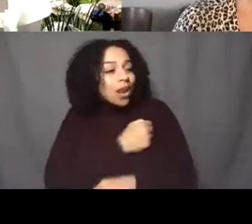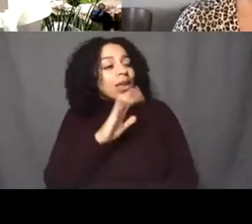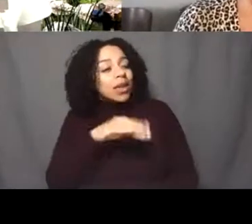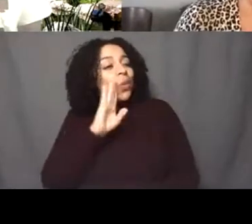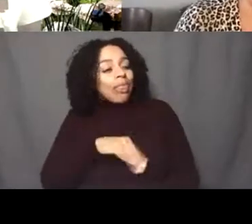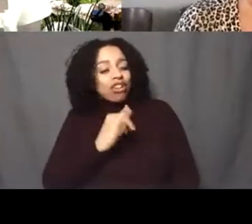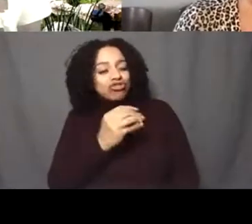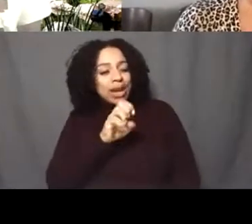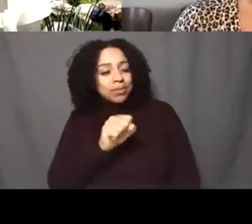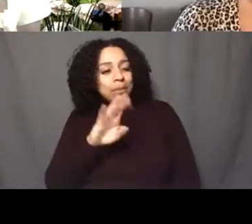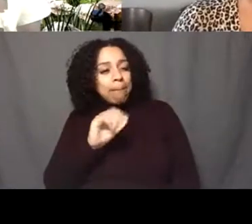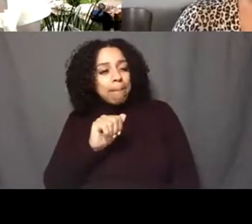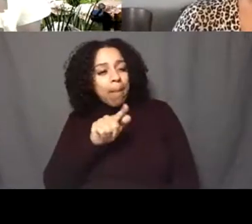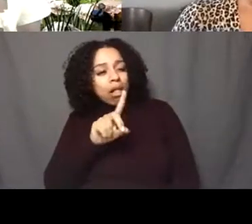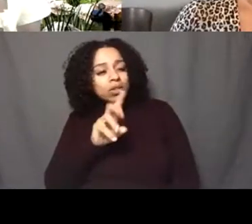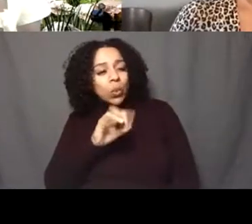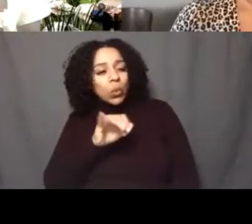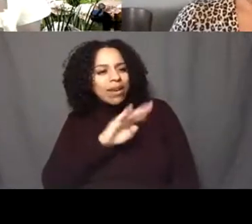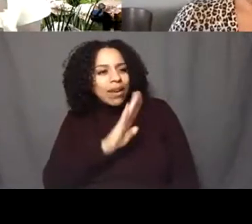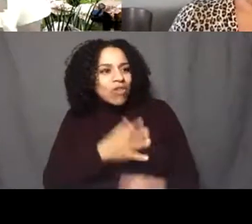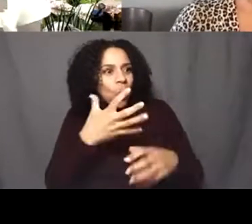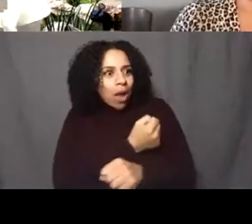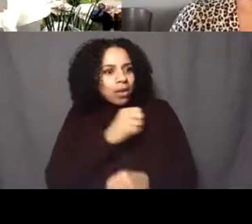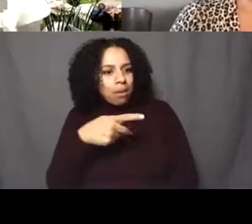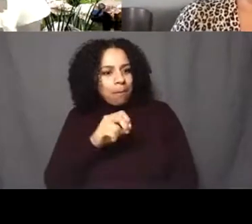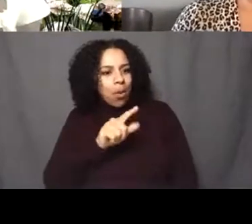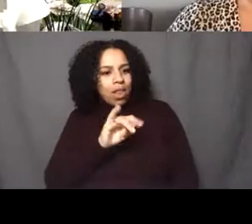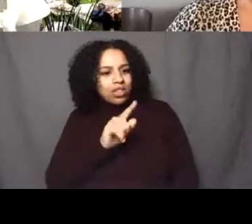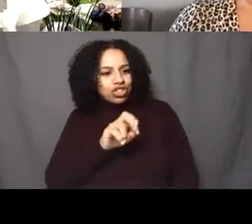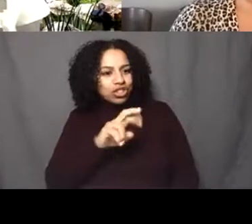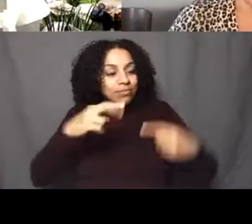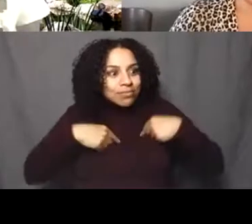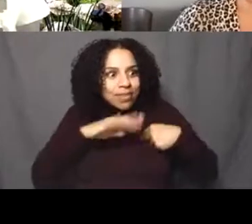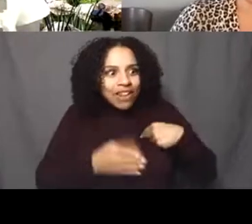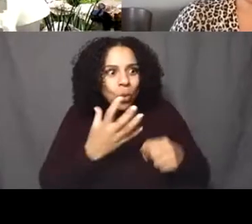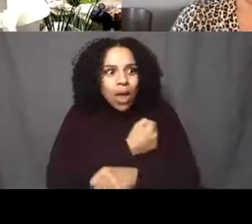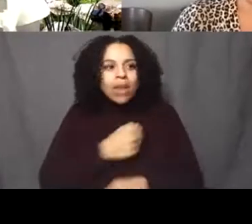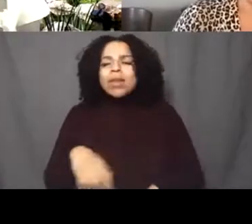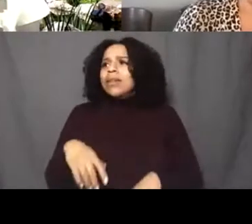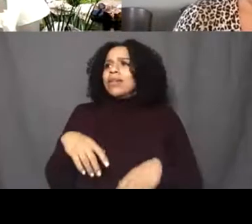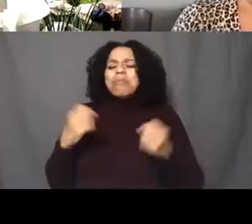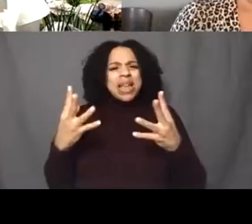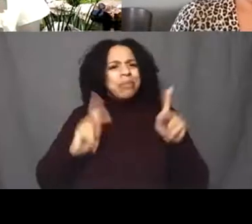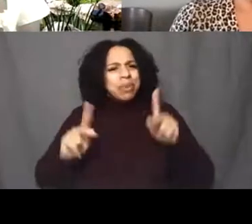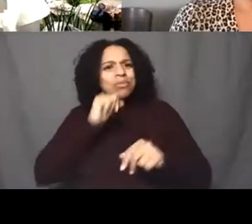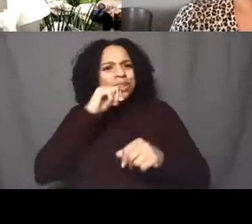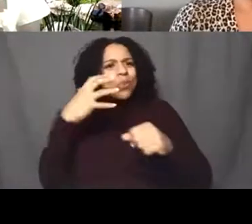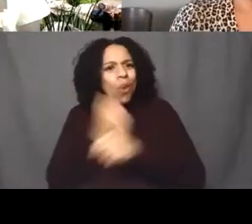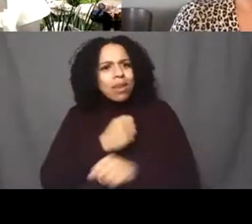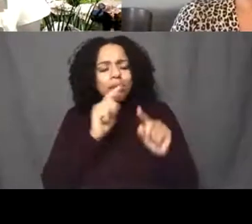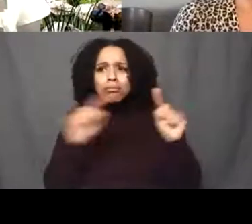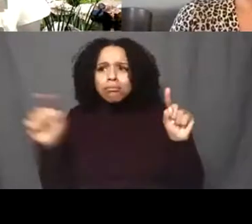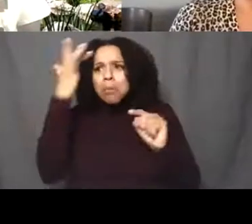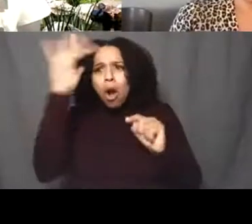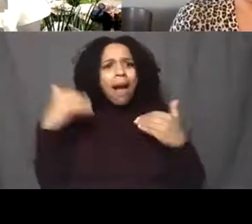won the Pulitzer. Toni Morrison never won the Pulitzer. And we all know it wasn't because they didn't have the talent and the brilliance to win it, but they couldn't win